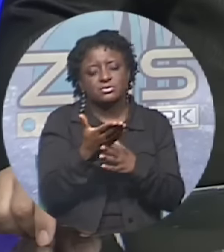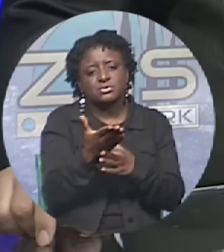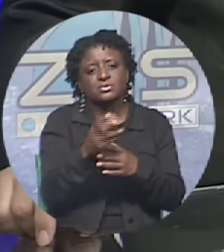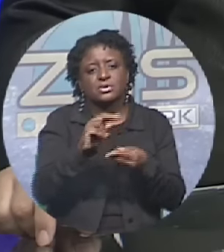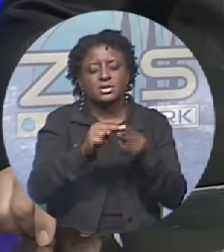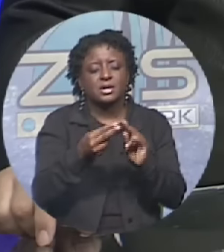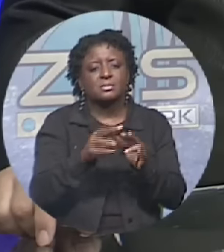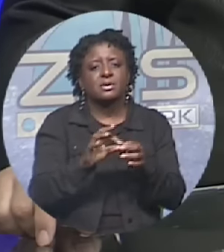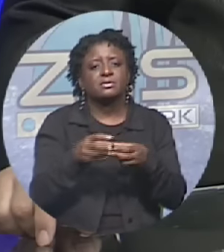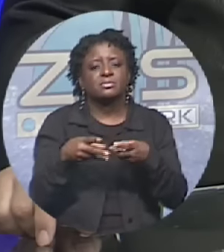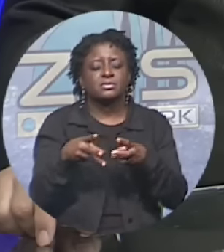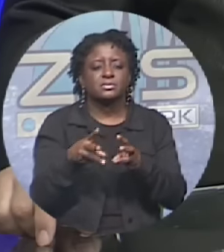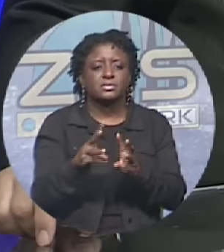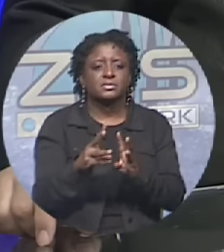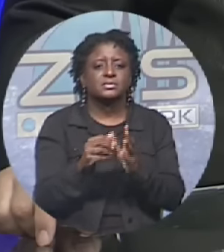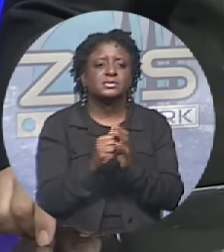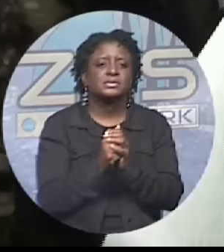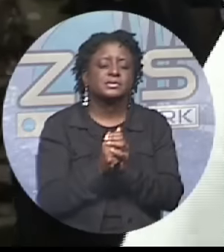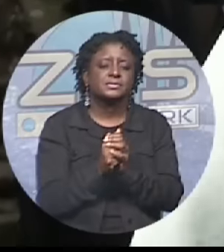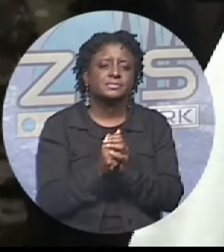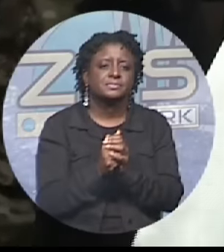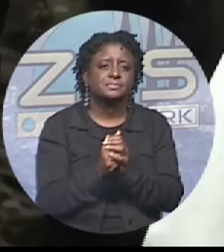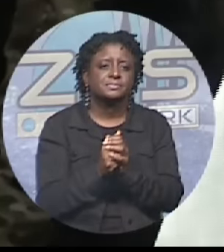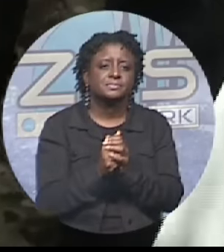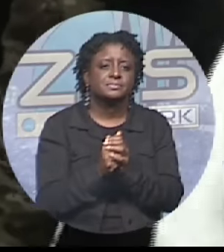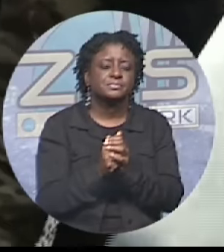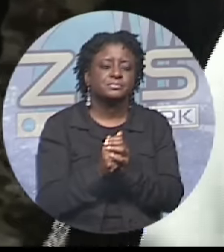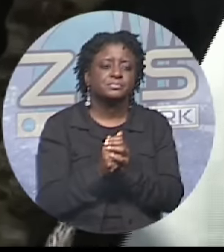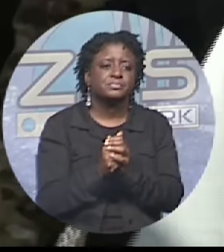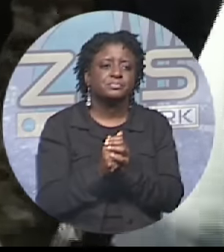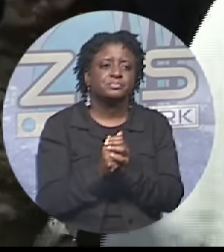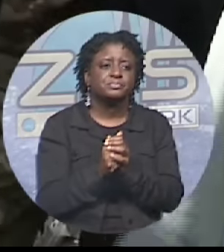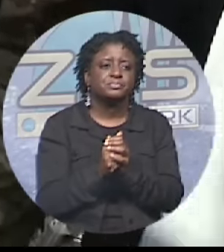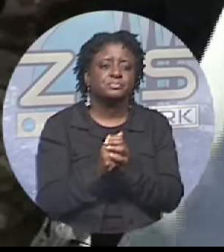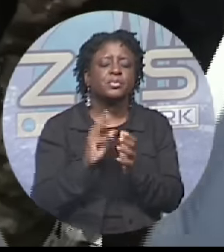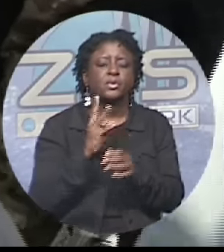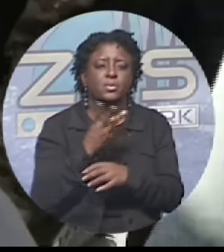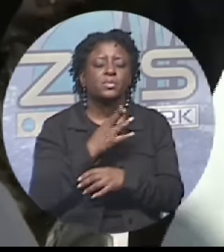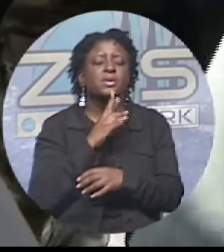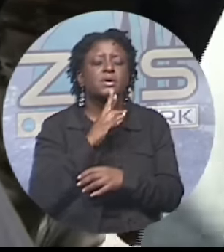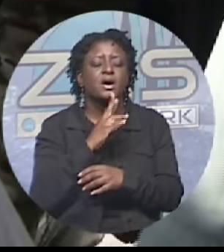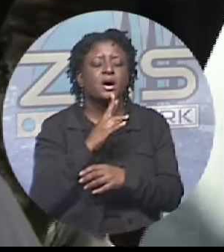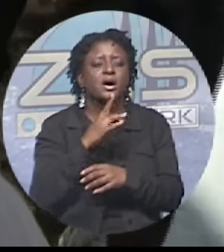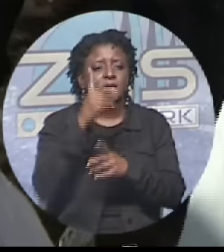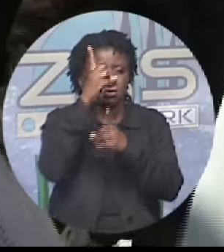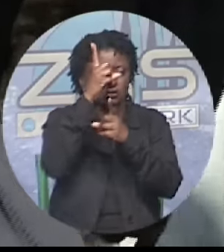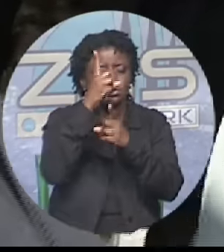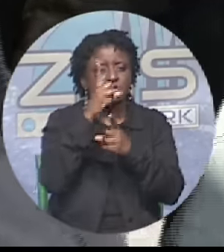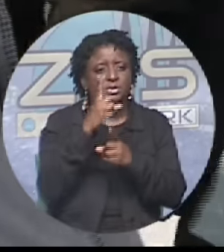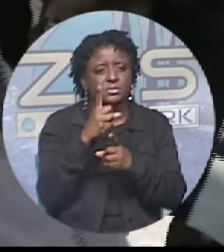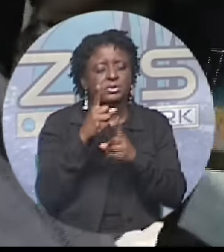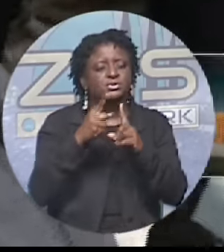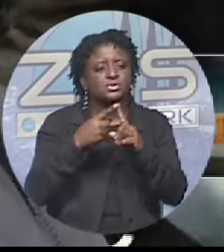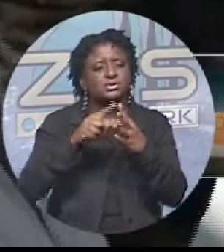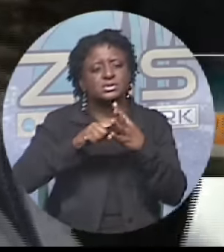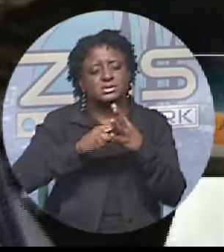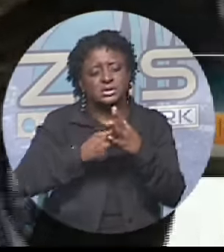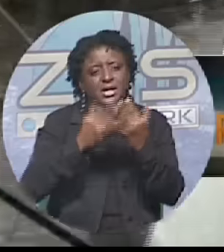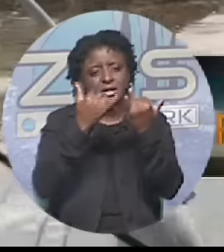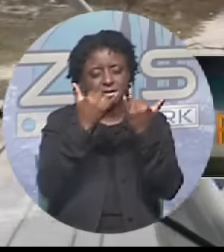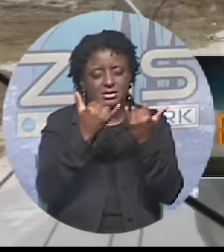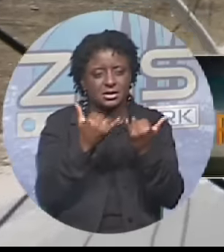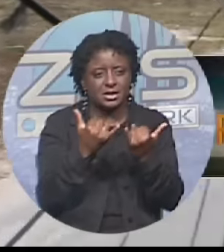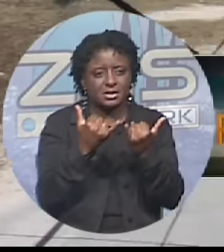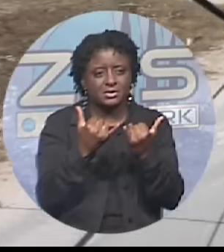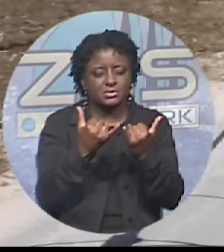tonight on the way forward. We are determined, beginning immediately, to begin restoration. Prime Minister the Right